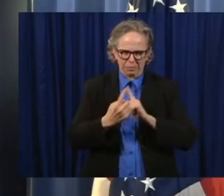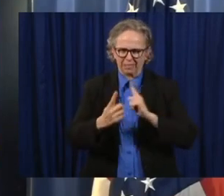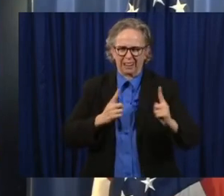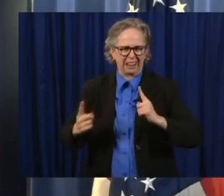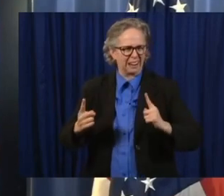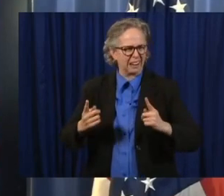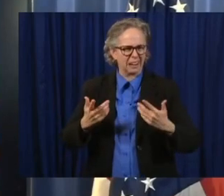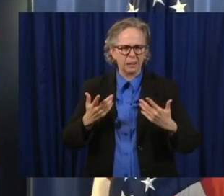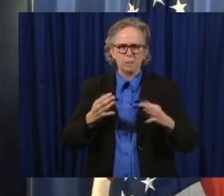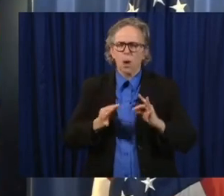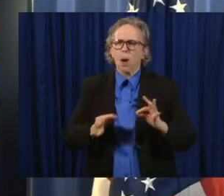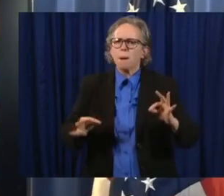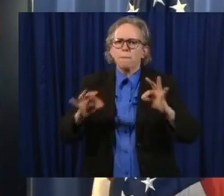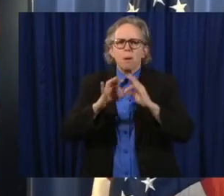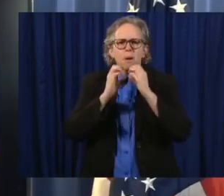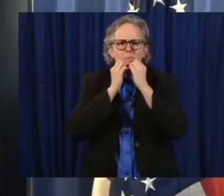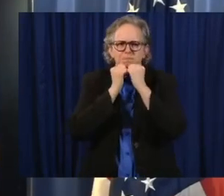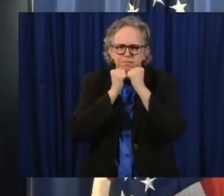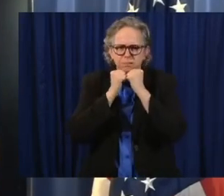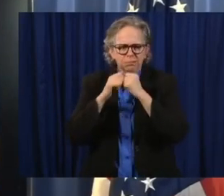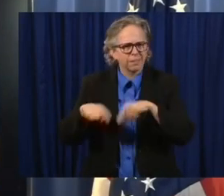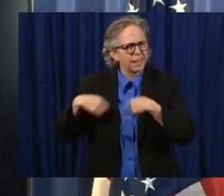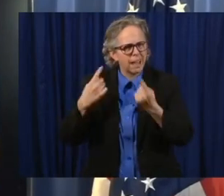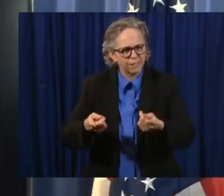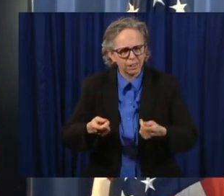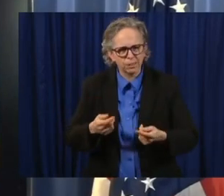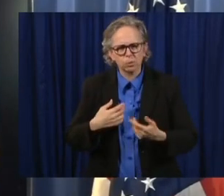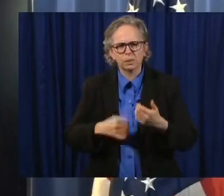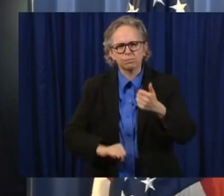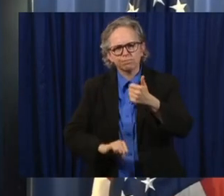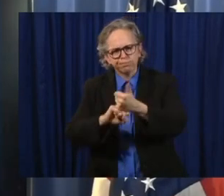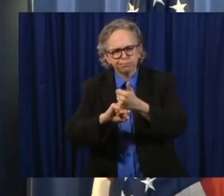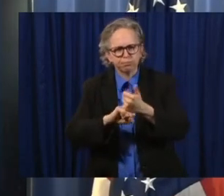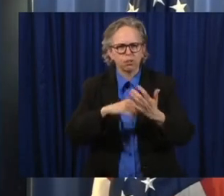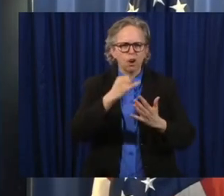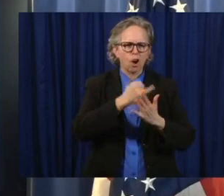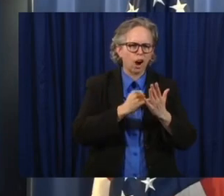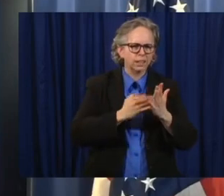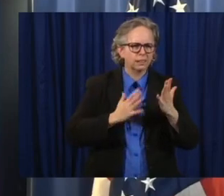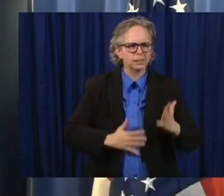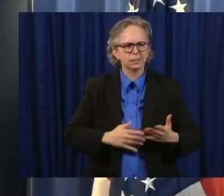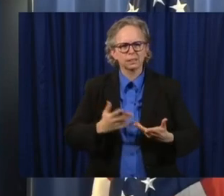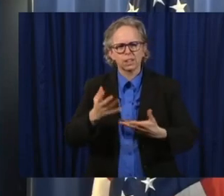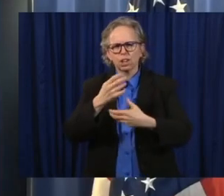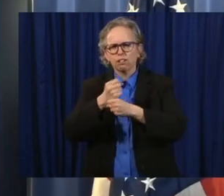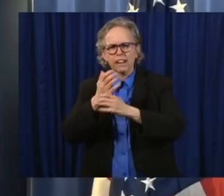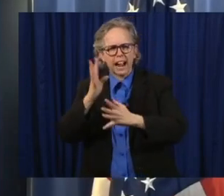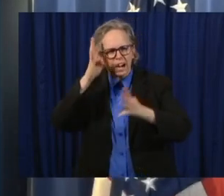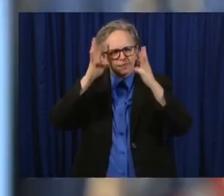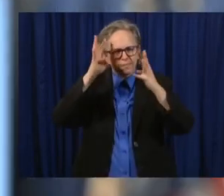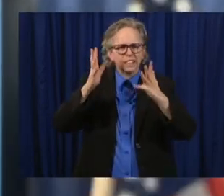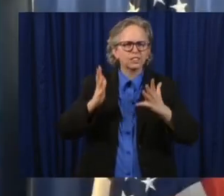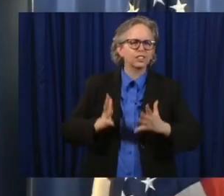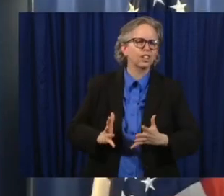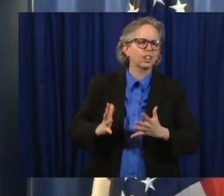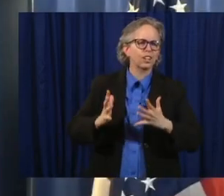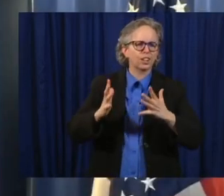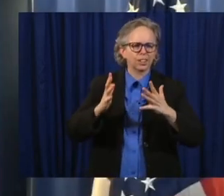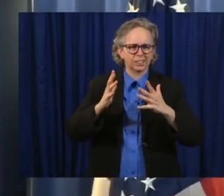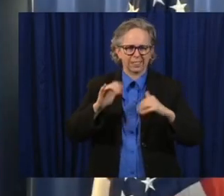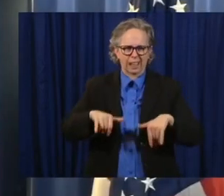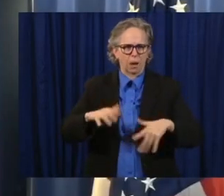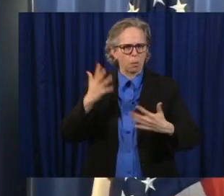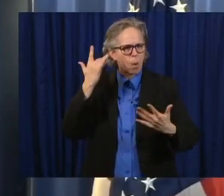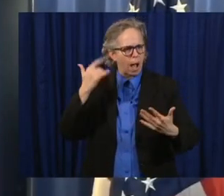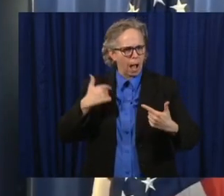to support our artists, our creators, and our visionaries as we all process this changing world around us. That is why we are launching an exciting